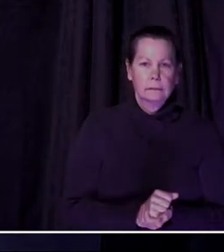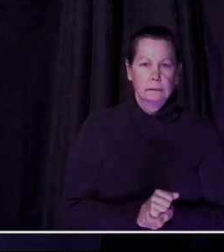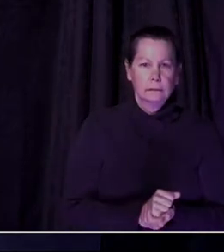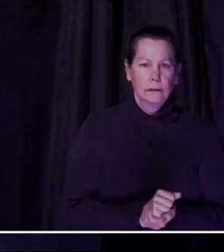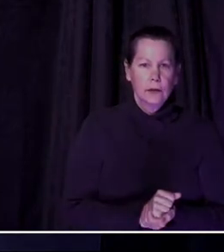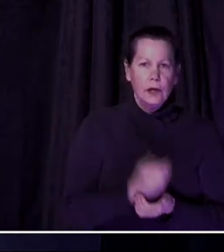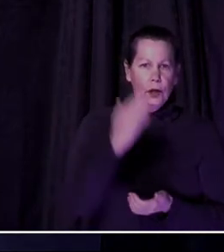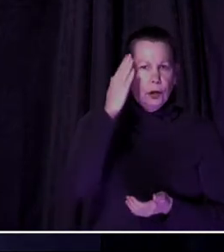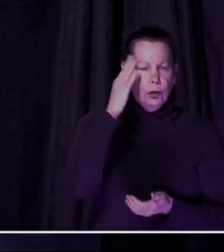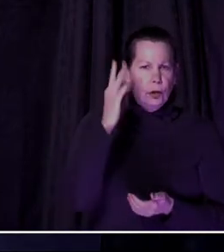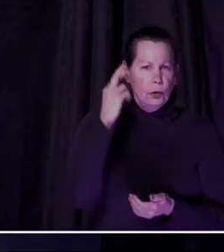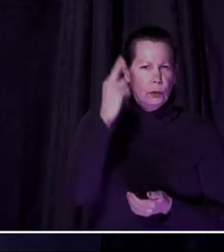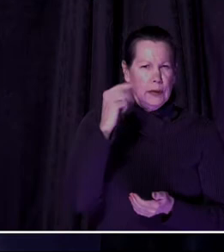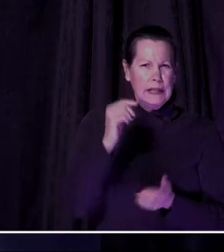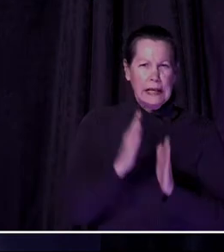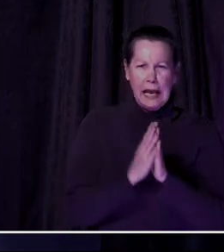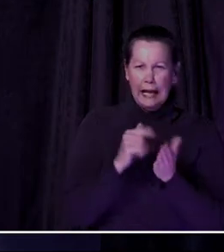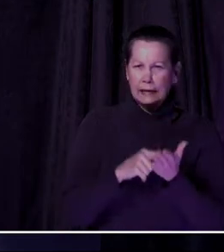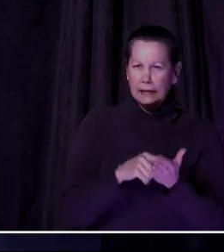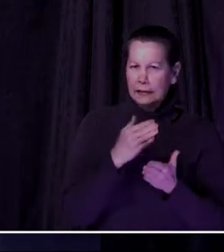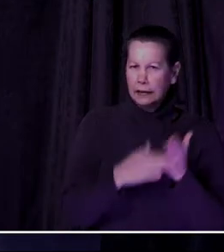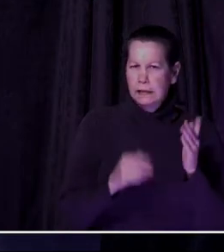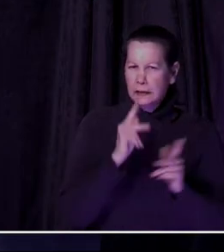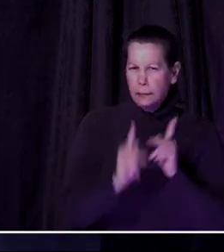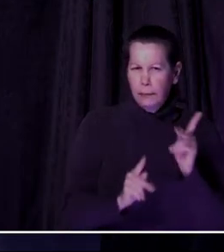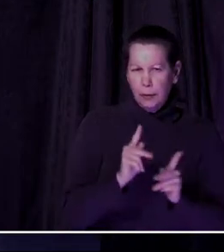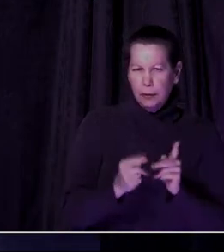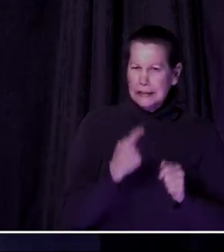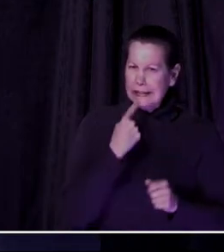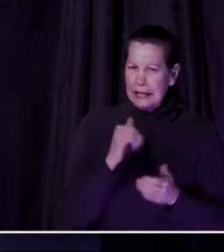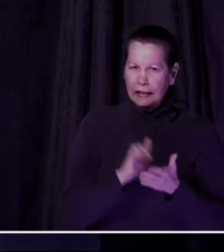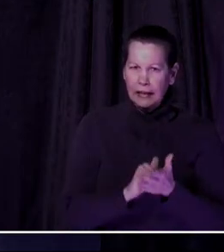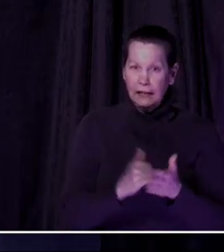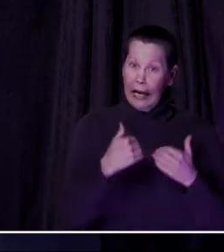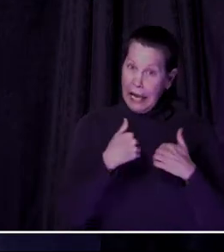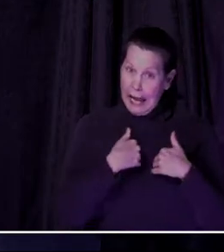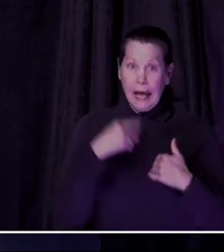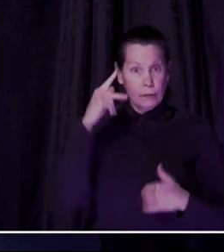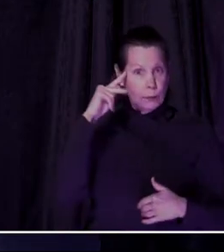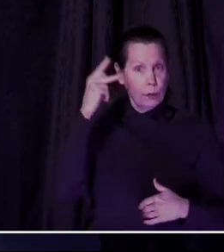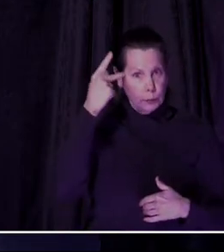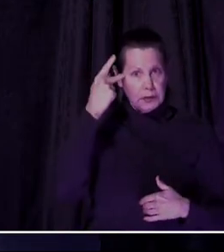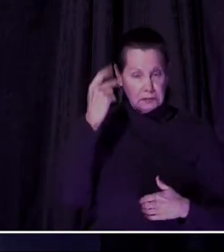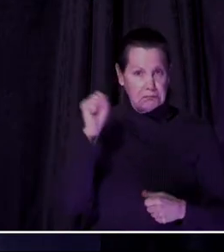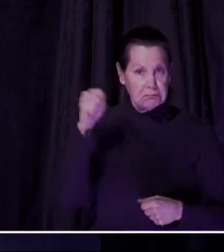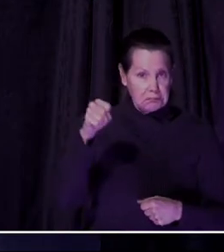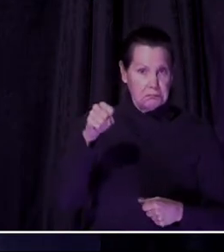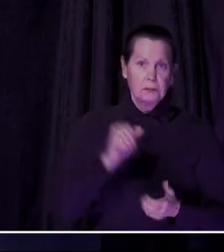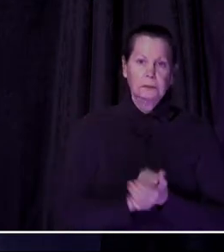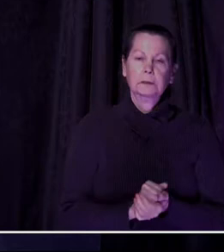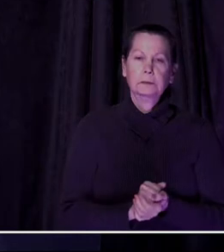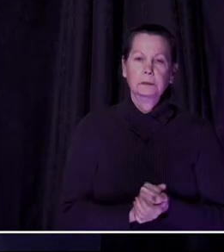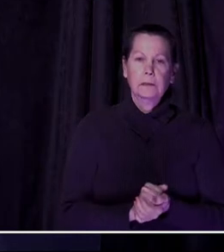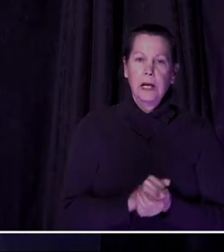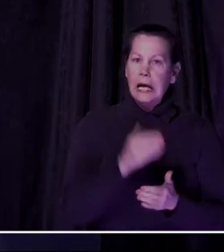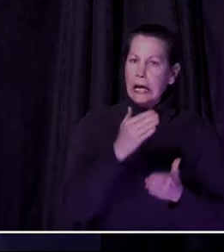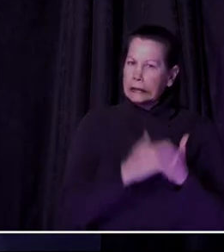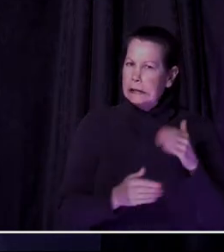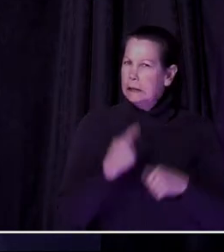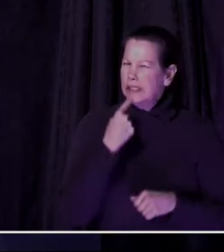You know, reason I ask, because some people say that they have purpose. They have a purpose. And some